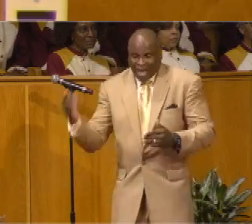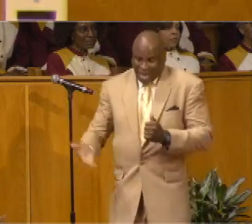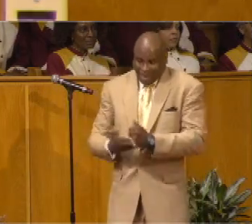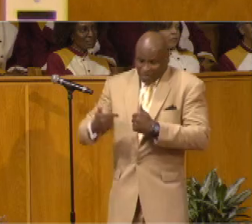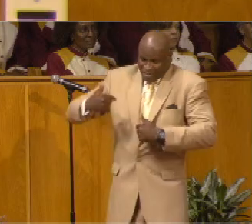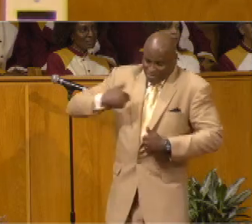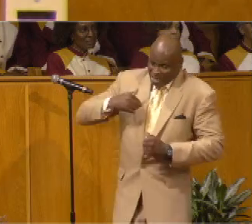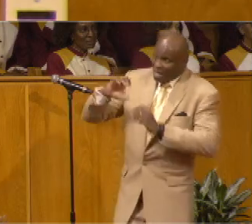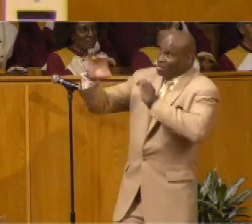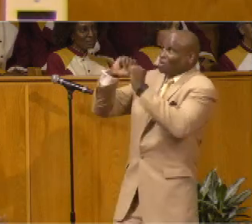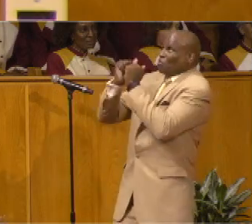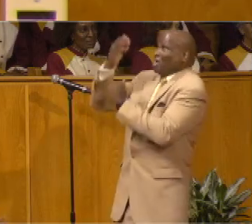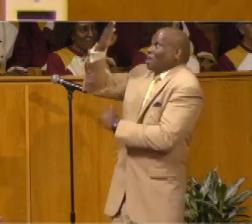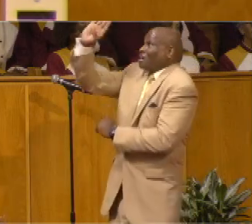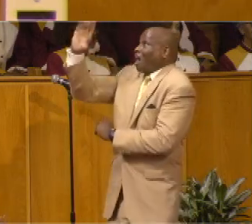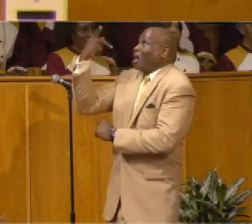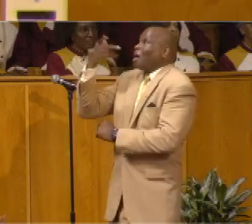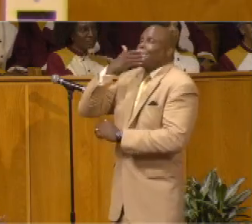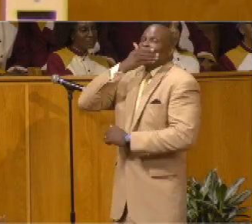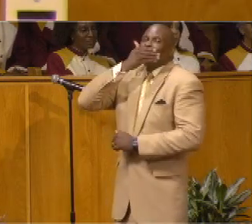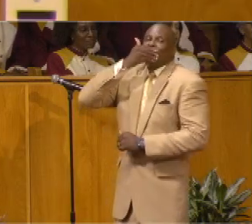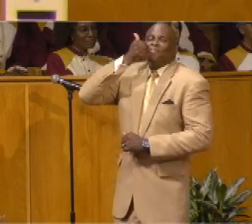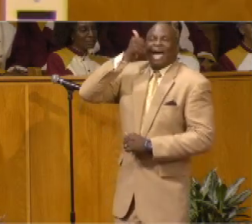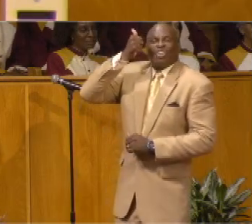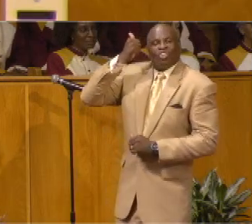me talk to God better.